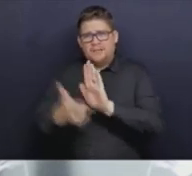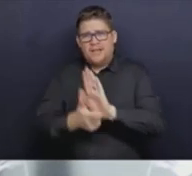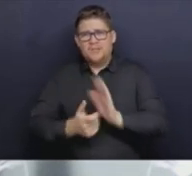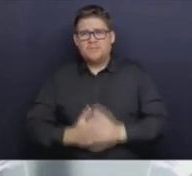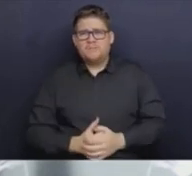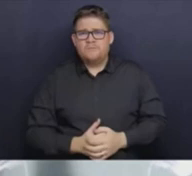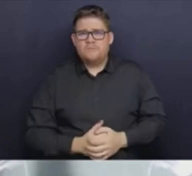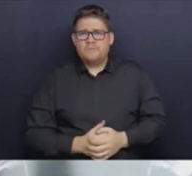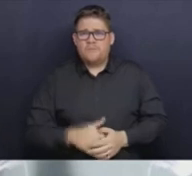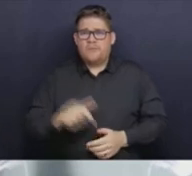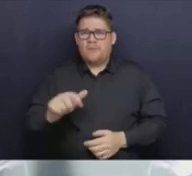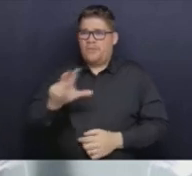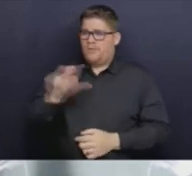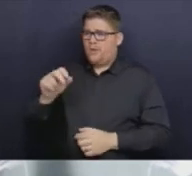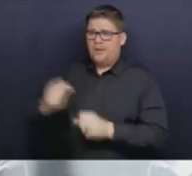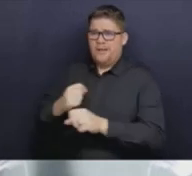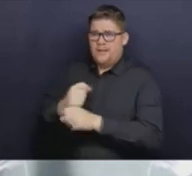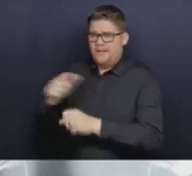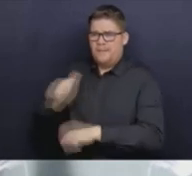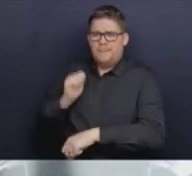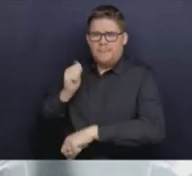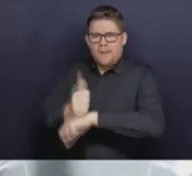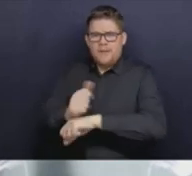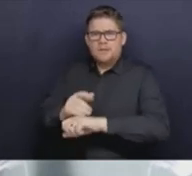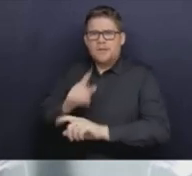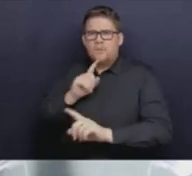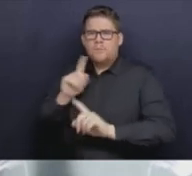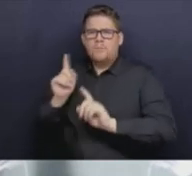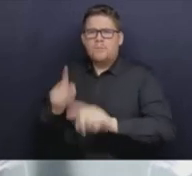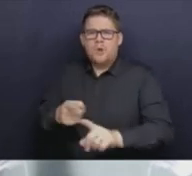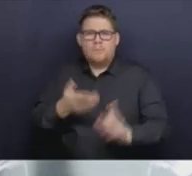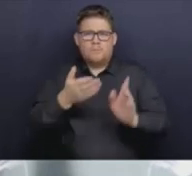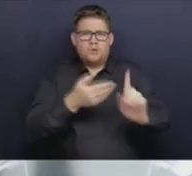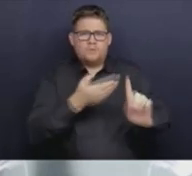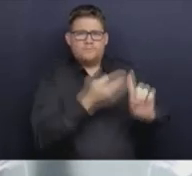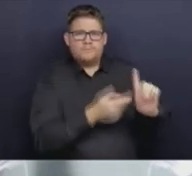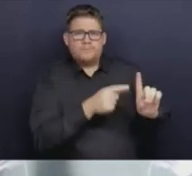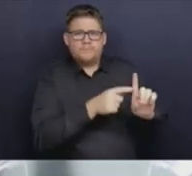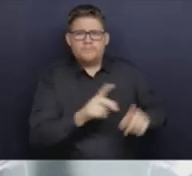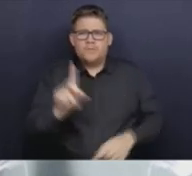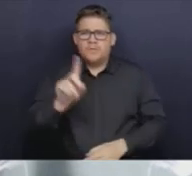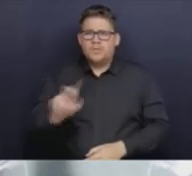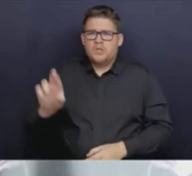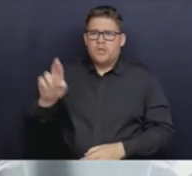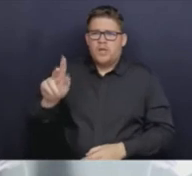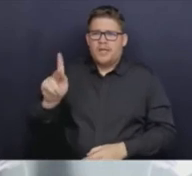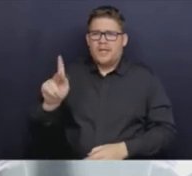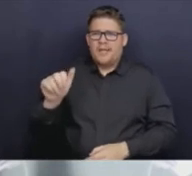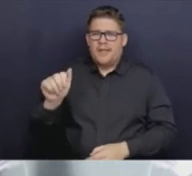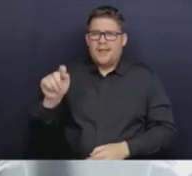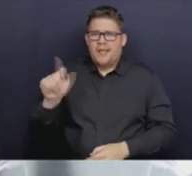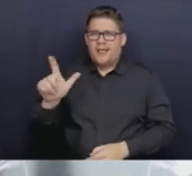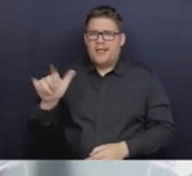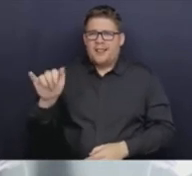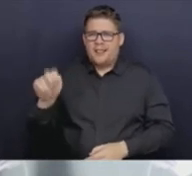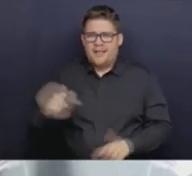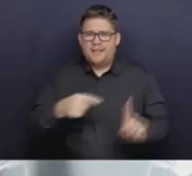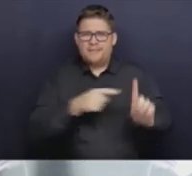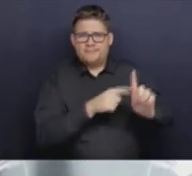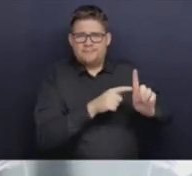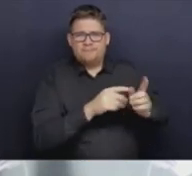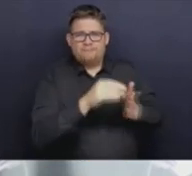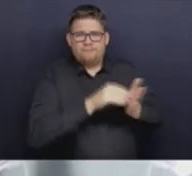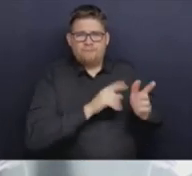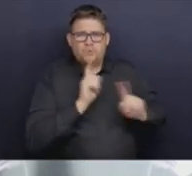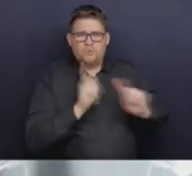by an expert in the field, Harry Caton, that was done in response to concerns about